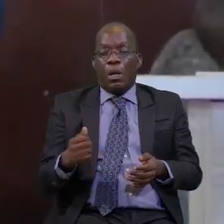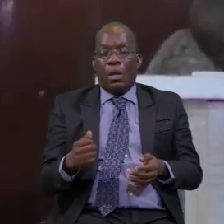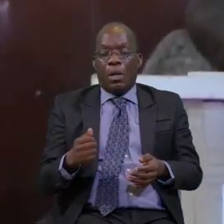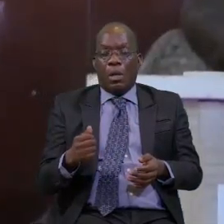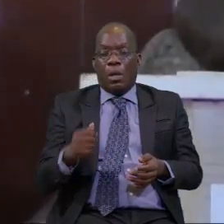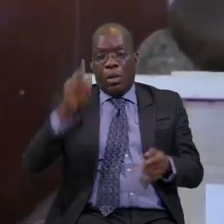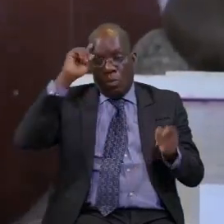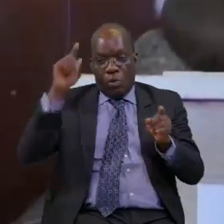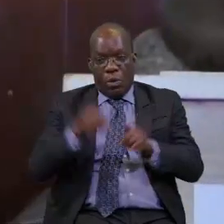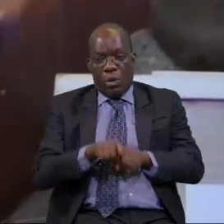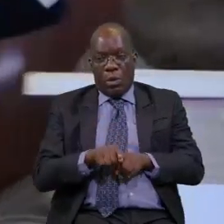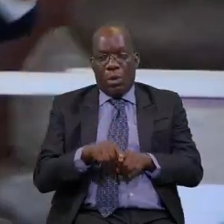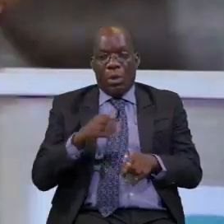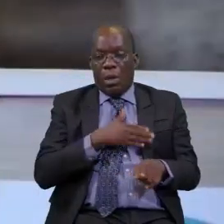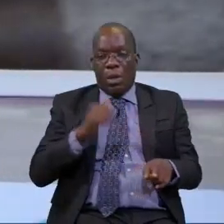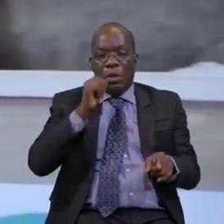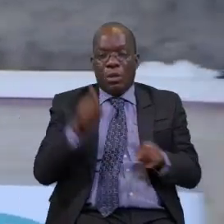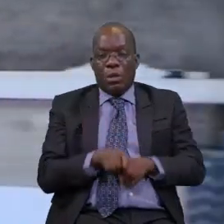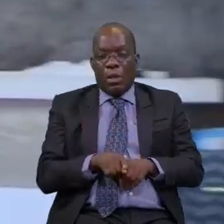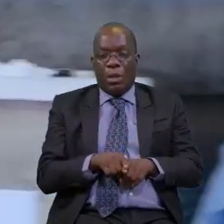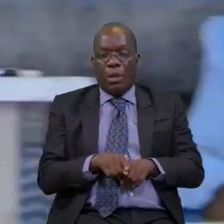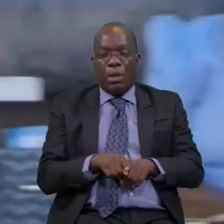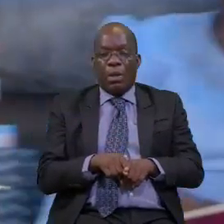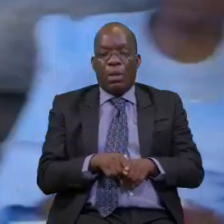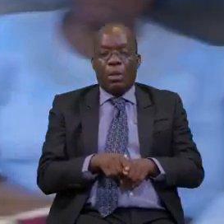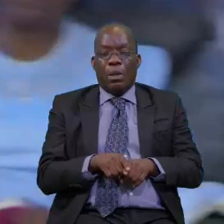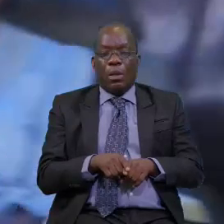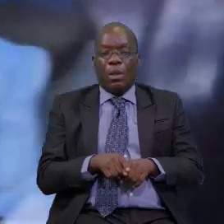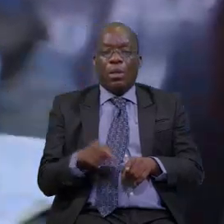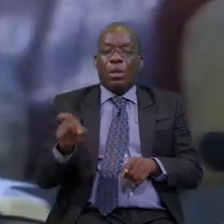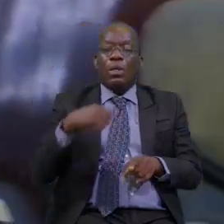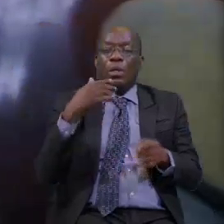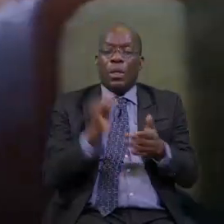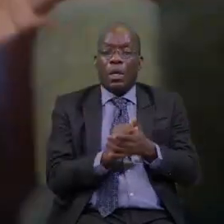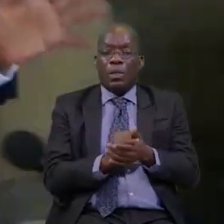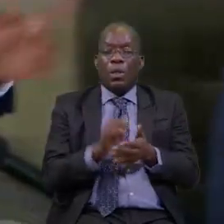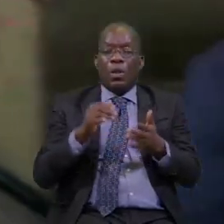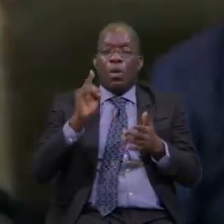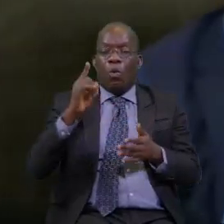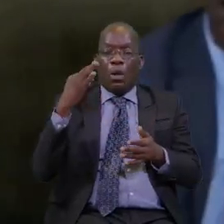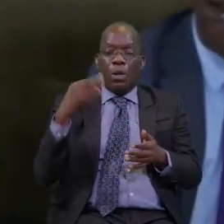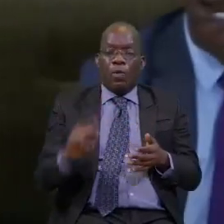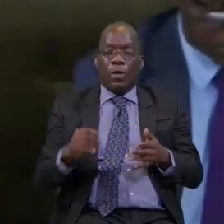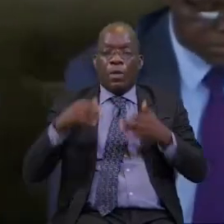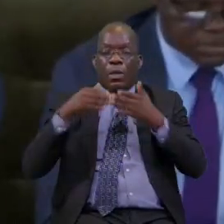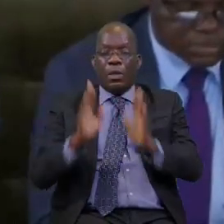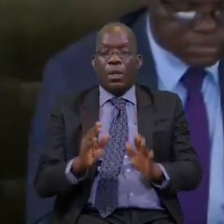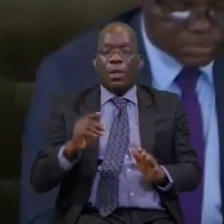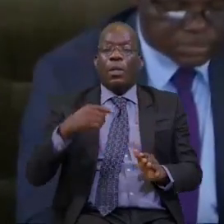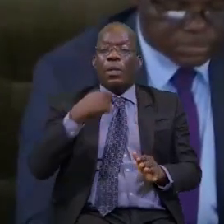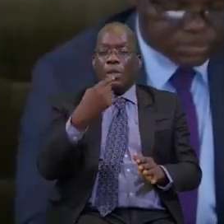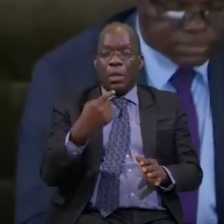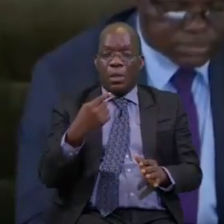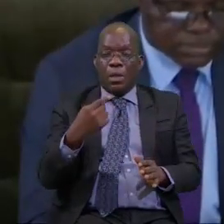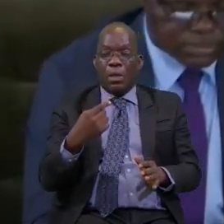side, they're telling us, in fact, one of the leaders on the other side sang, and I had